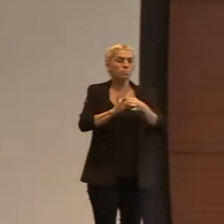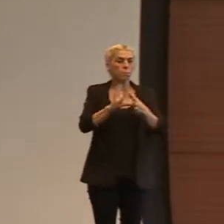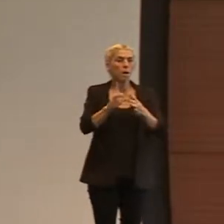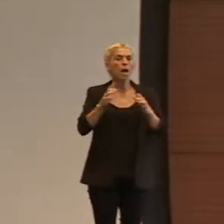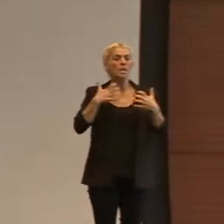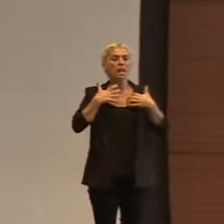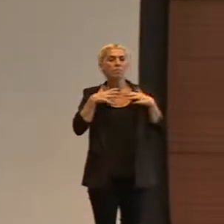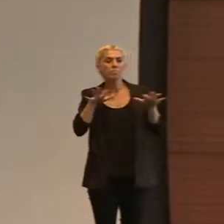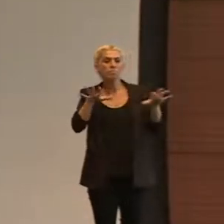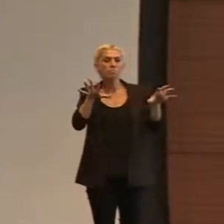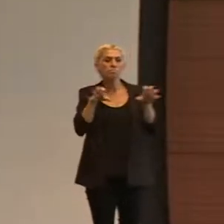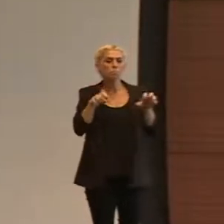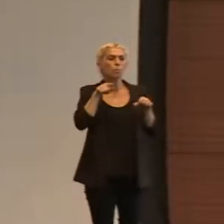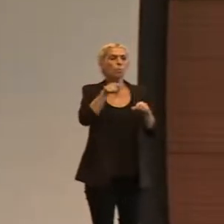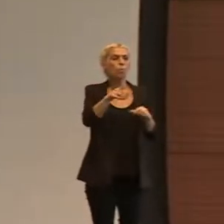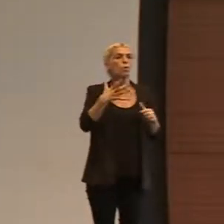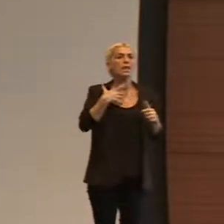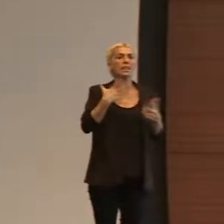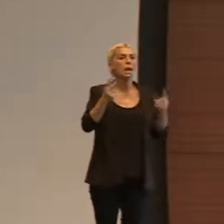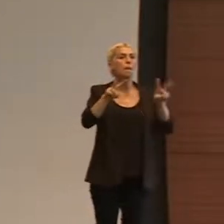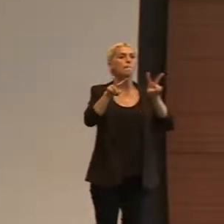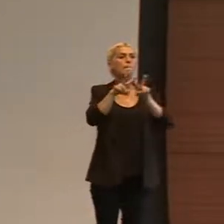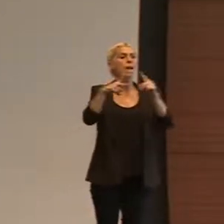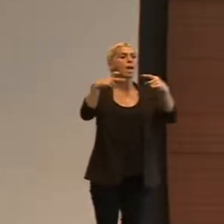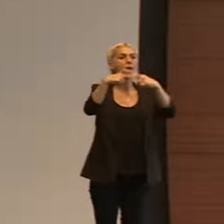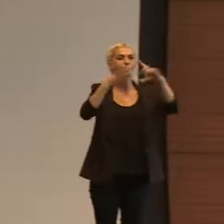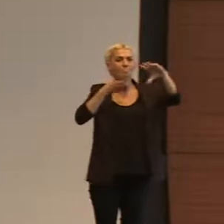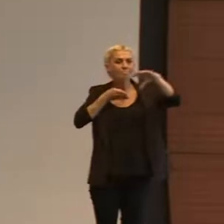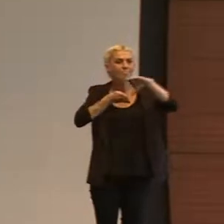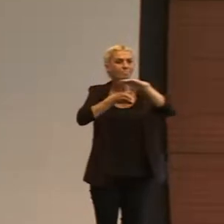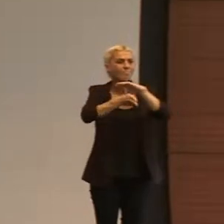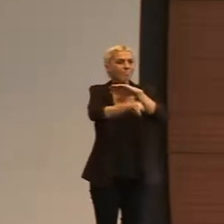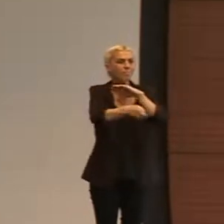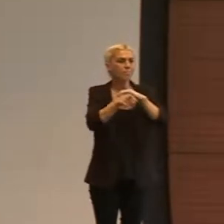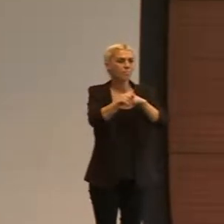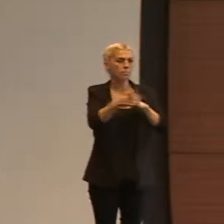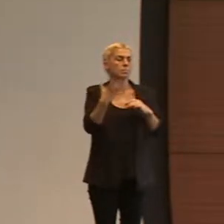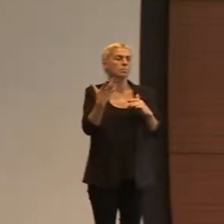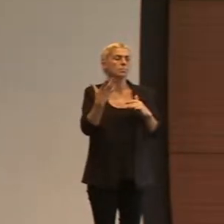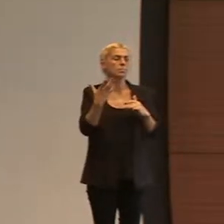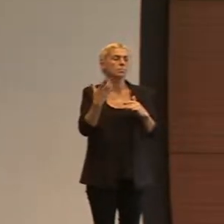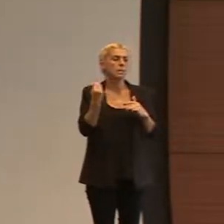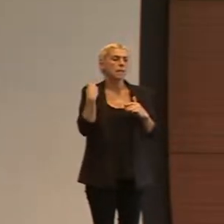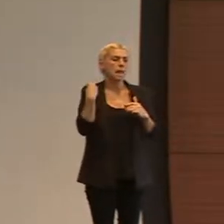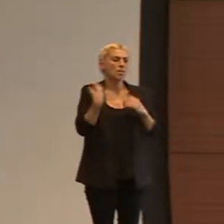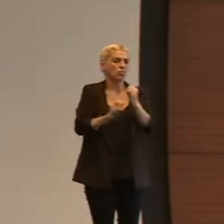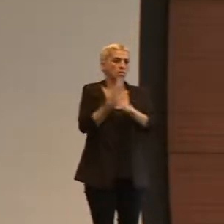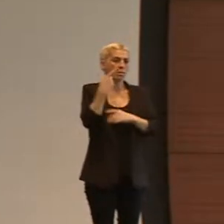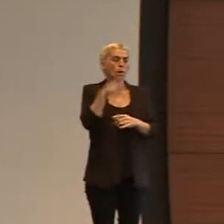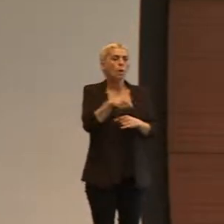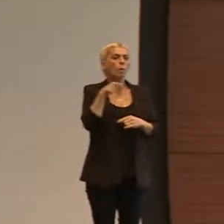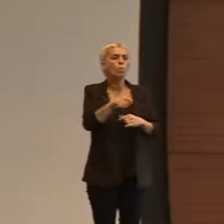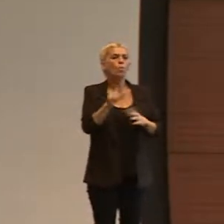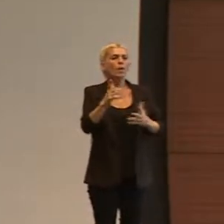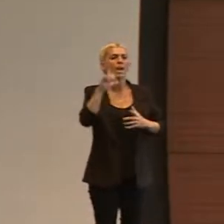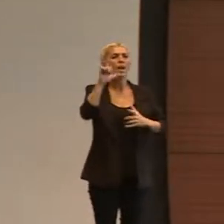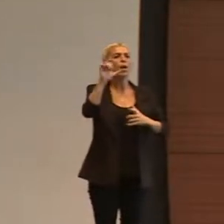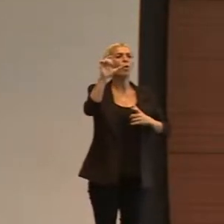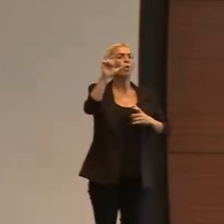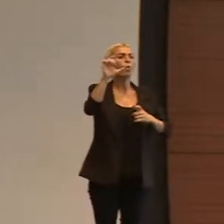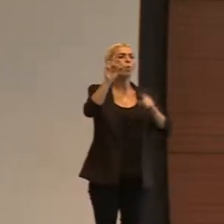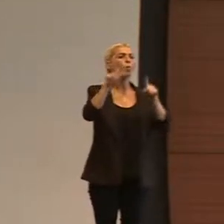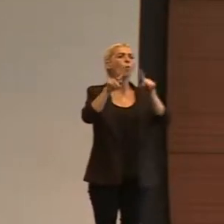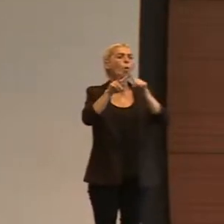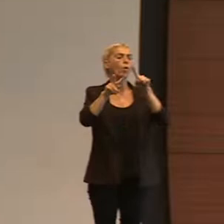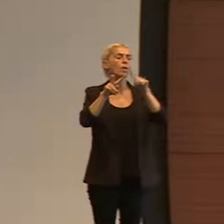interaction and the image it creates and how we understand by mr and the new understanding wrote about that we